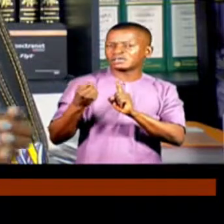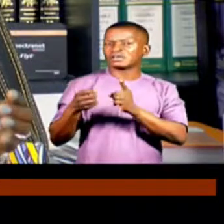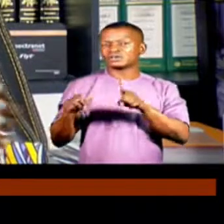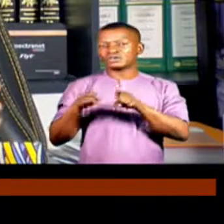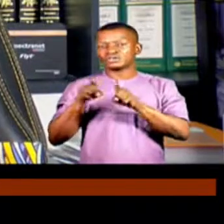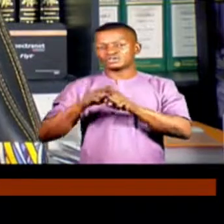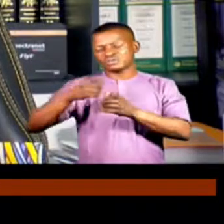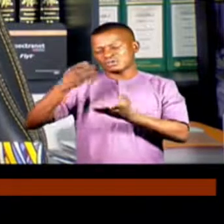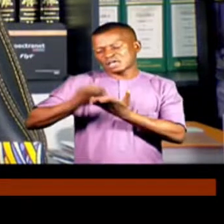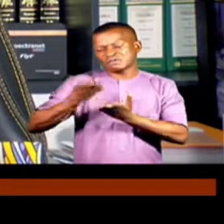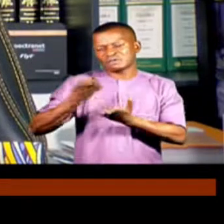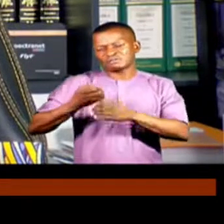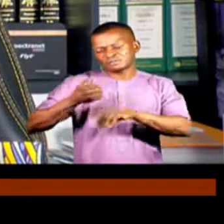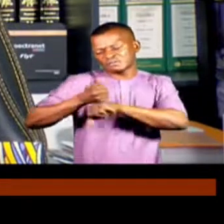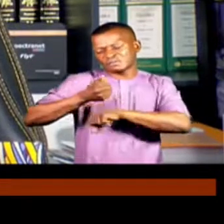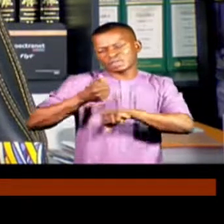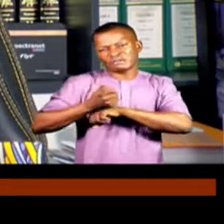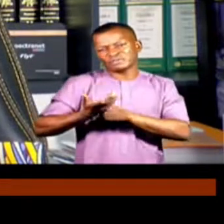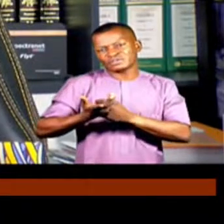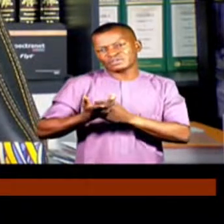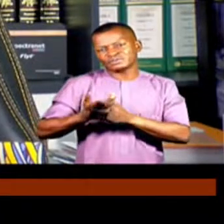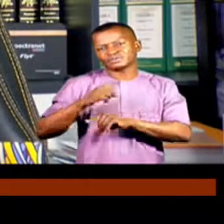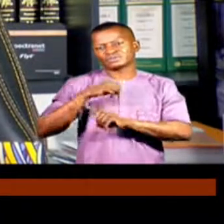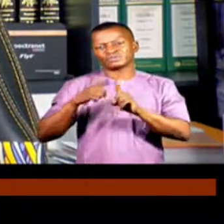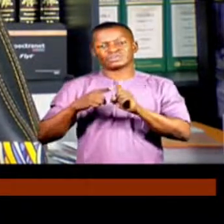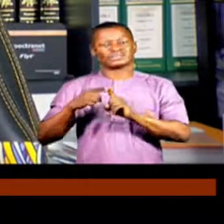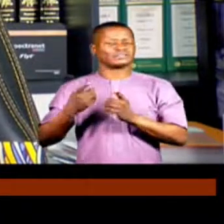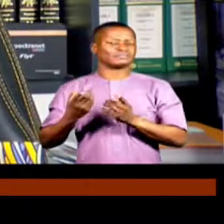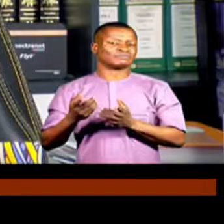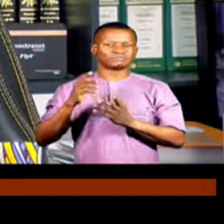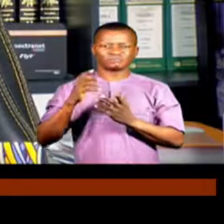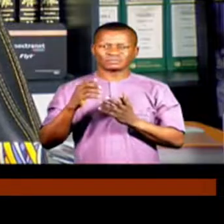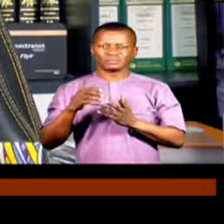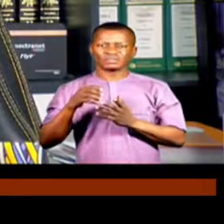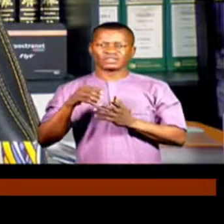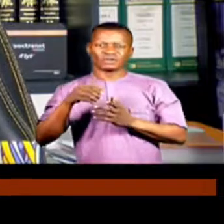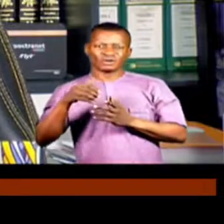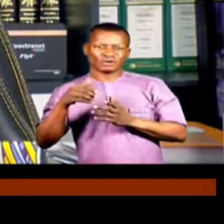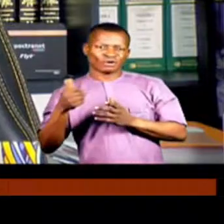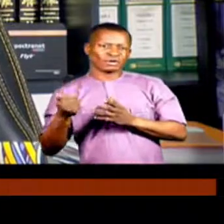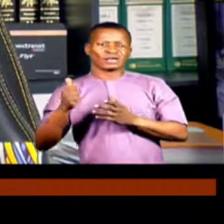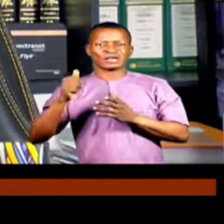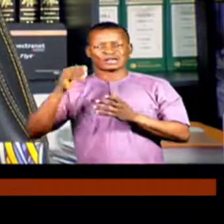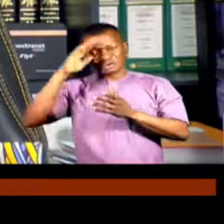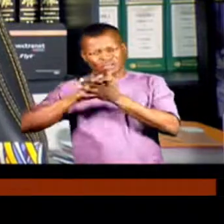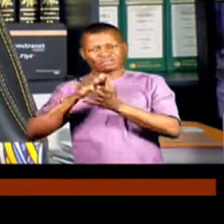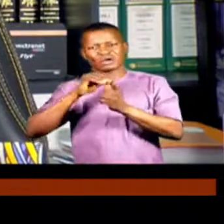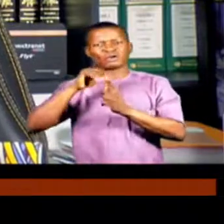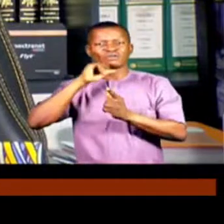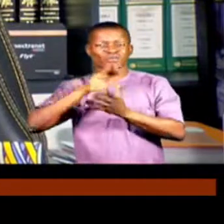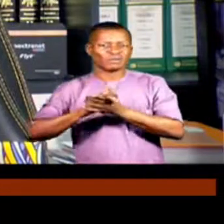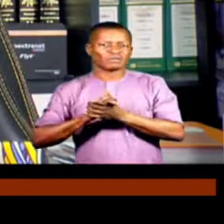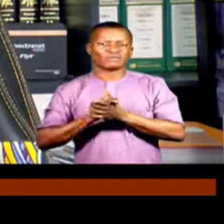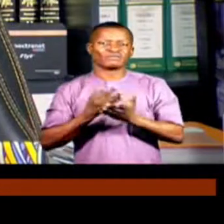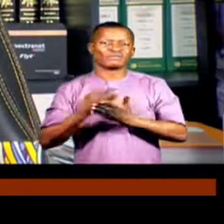on economic abuse, you know, when spouses don't want to care for their families or they abandon the wife and